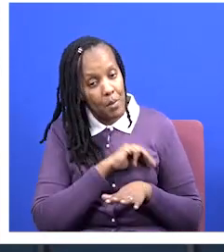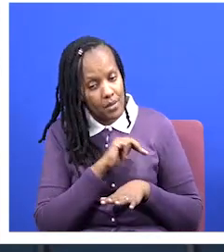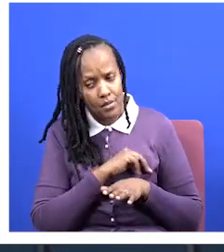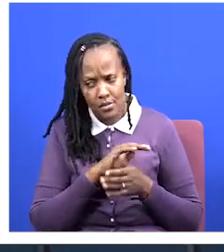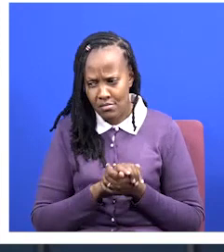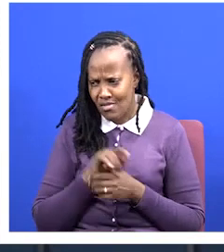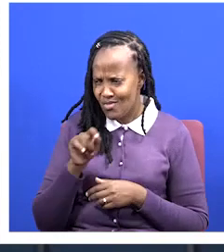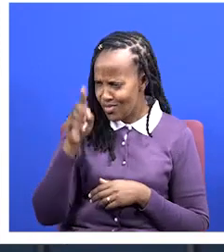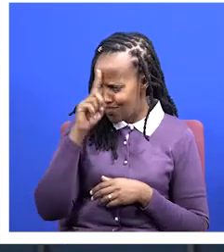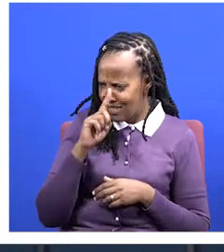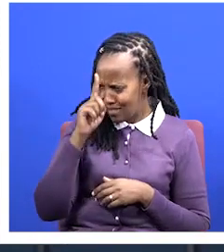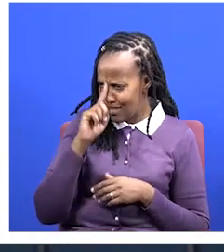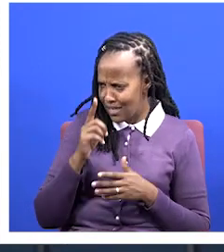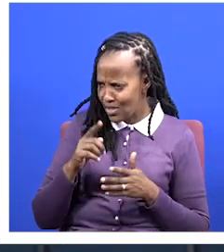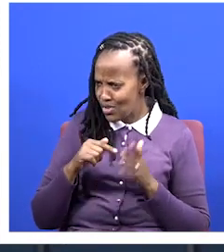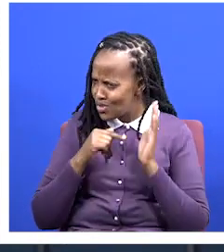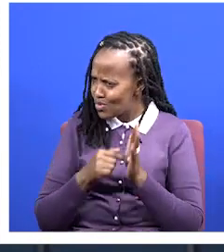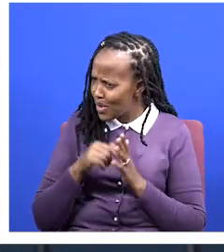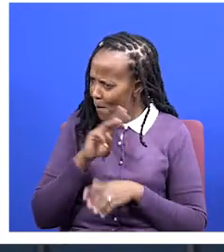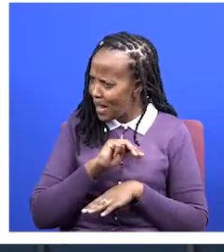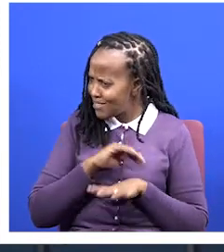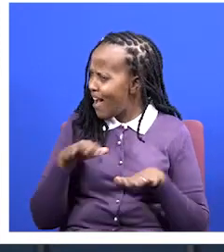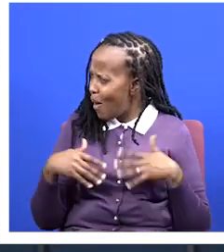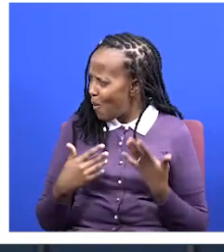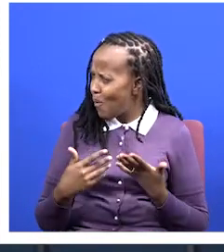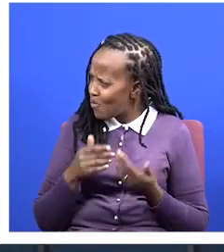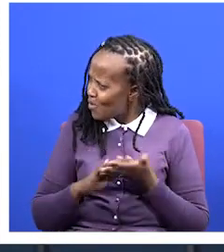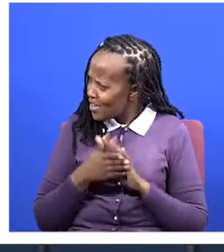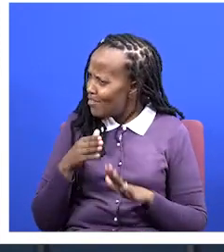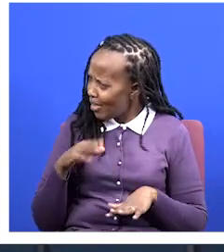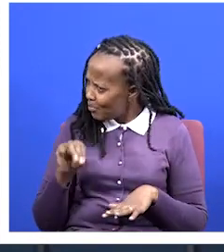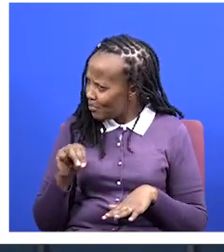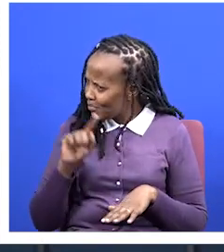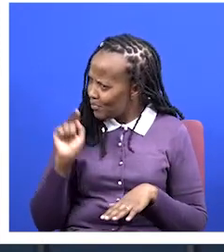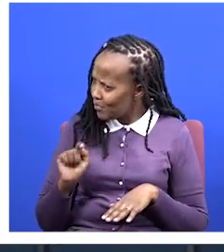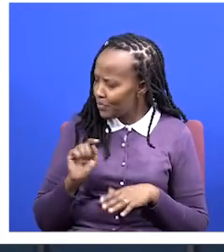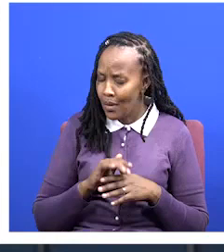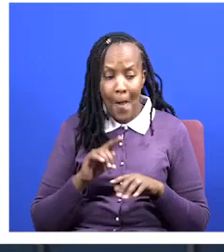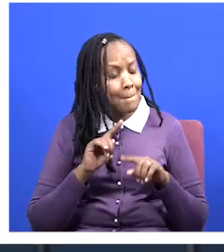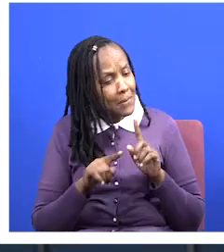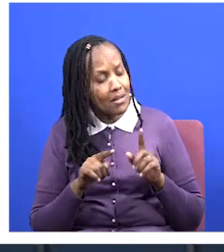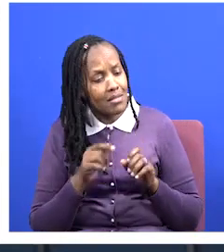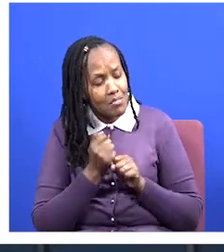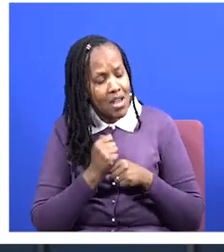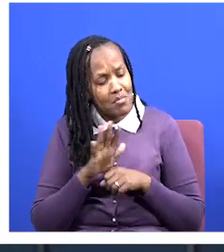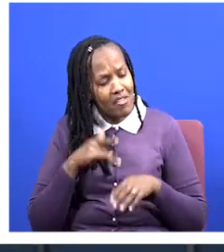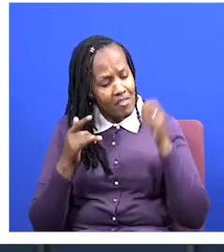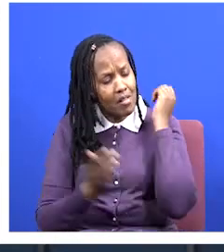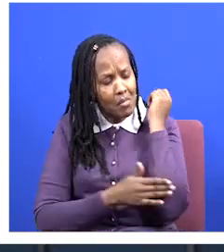be shown mercy. Are you serious? Yep. Show them mercy? Yeah. As in, forgive them? Mm-hmm. But they really hurt